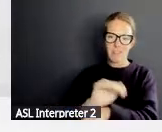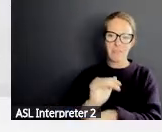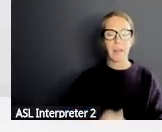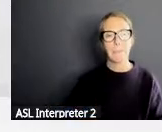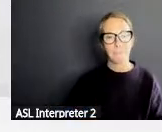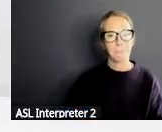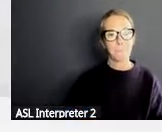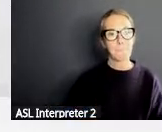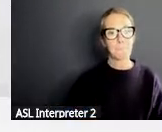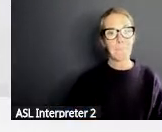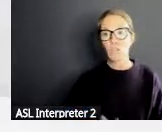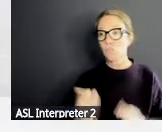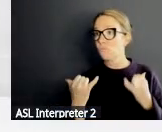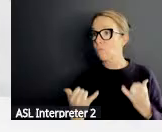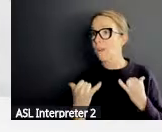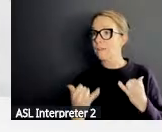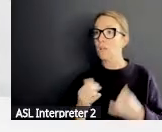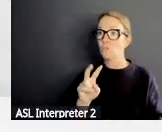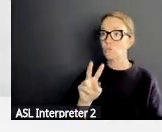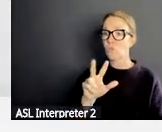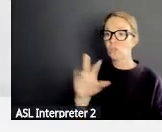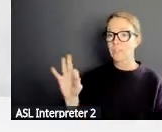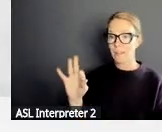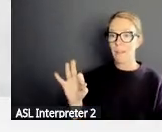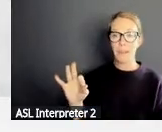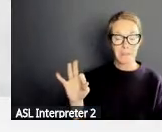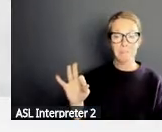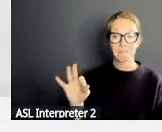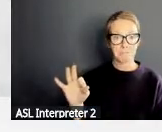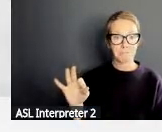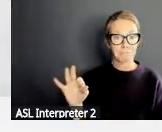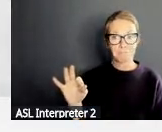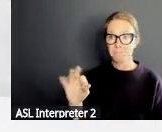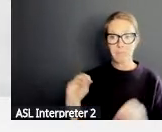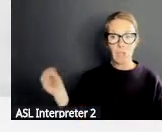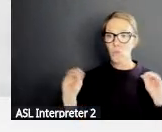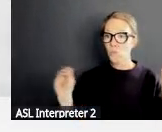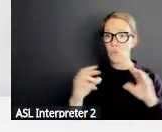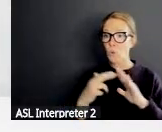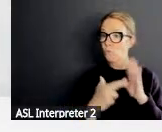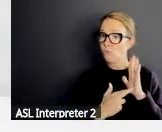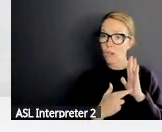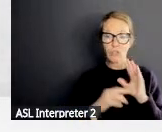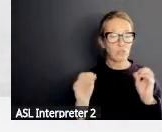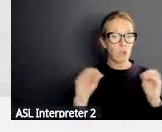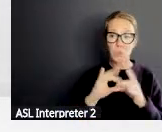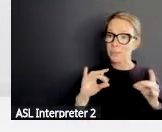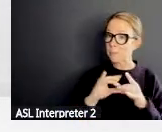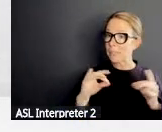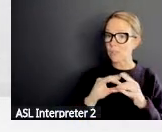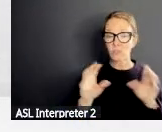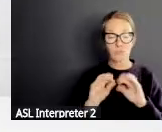So it's currently 2:39 p.m. Since we don't have any speakers registered at this